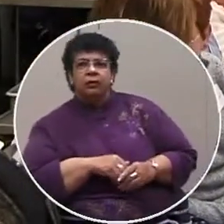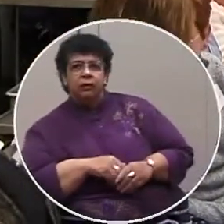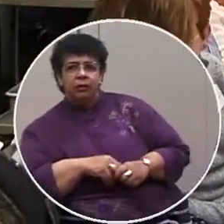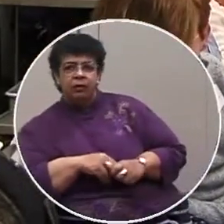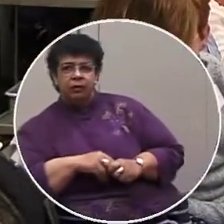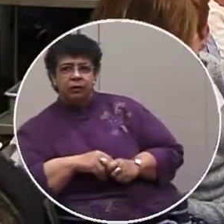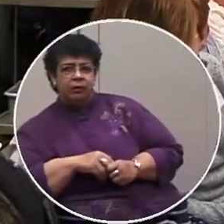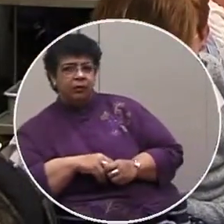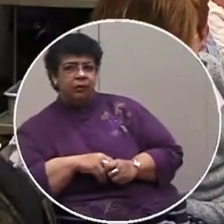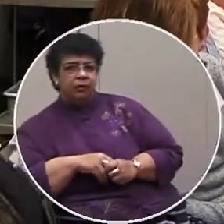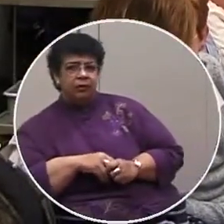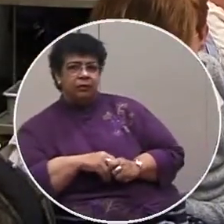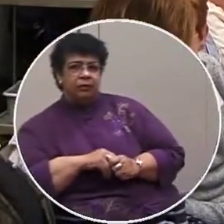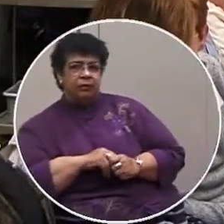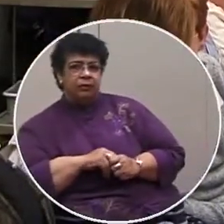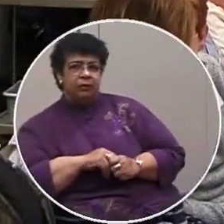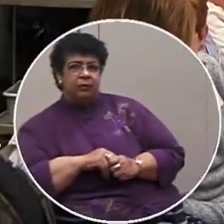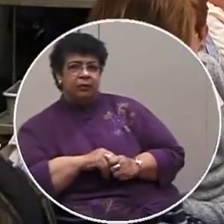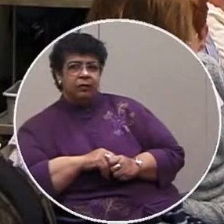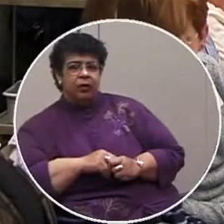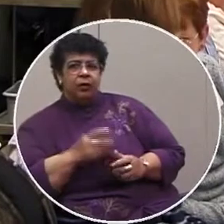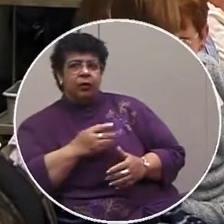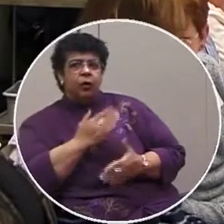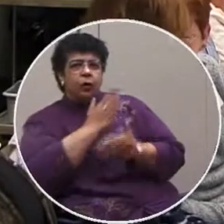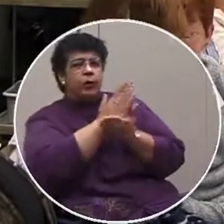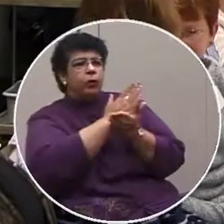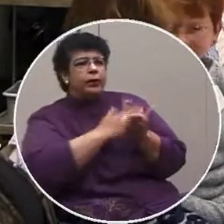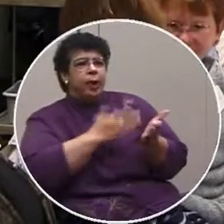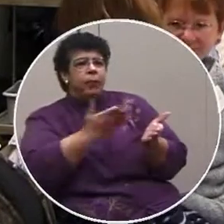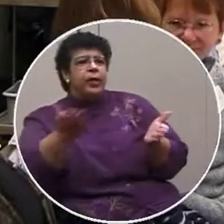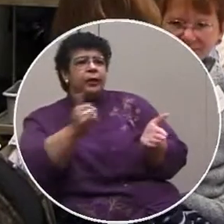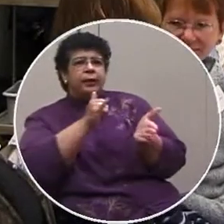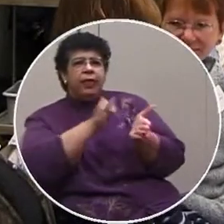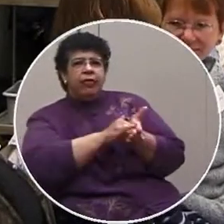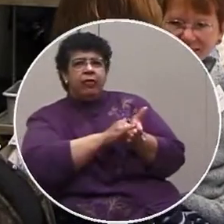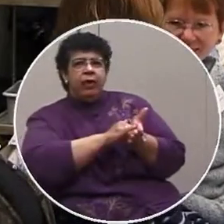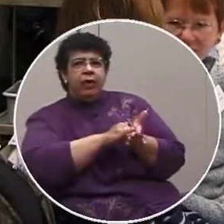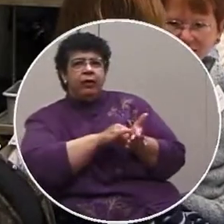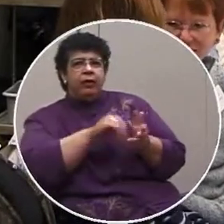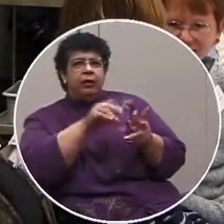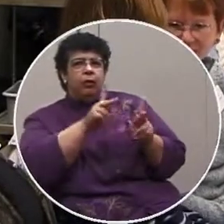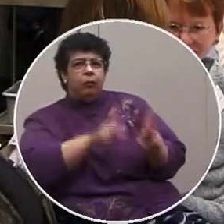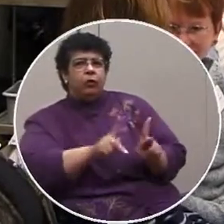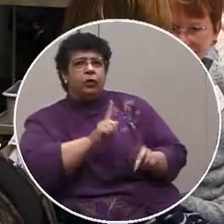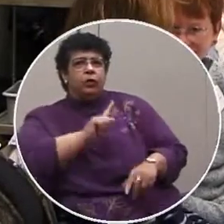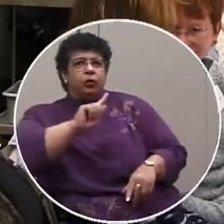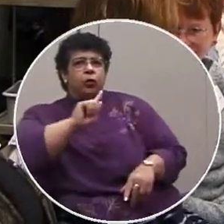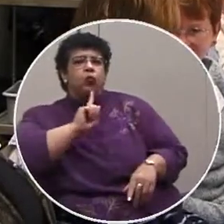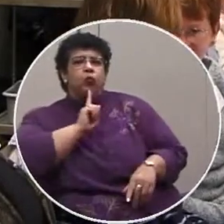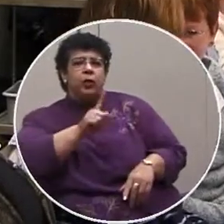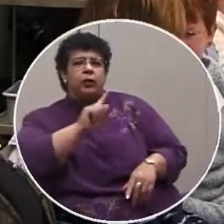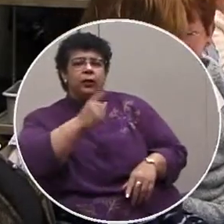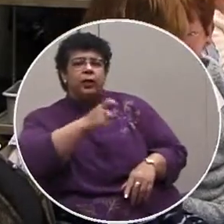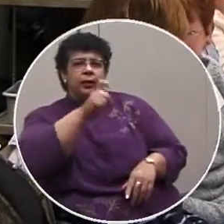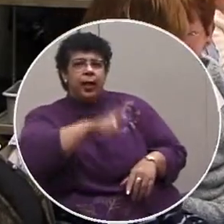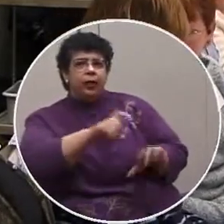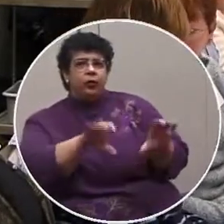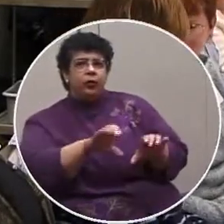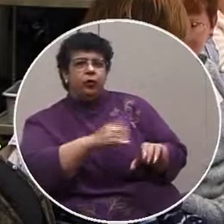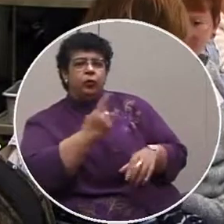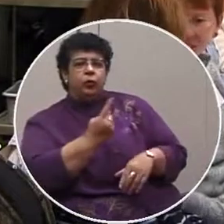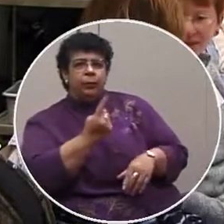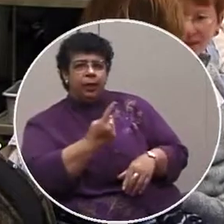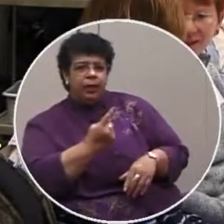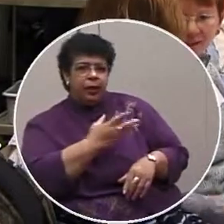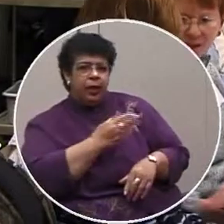and we just had to do it. It was only when we saw a change in behavior for the better that you started to get some believers.